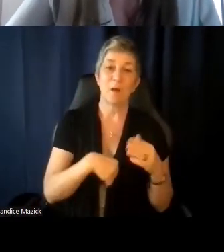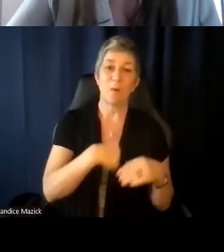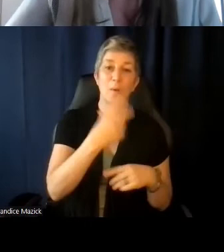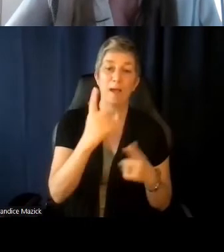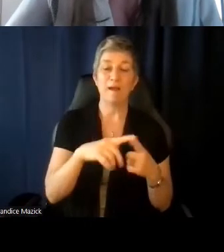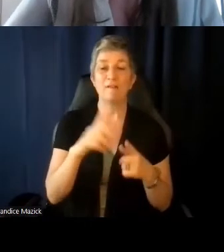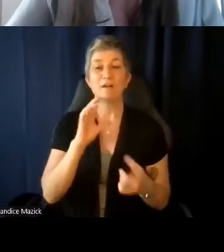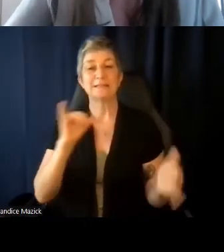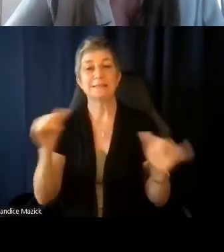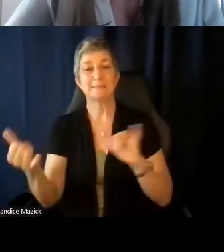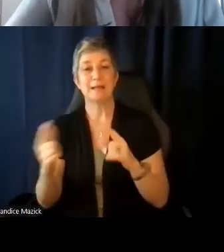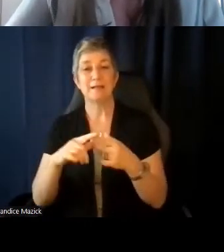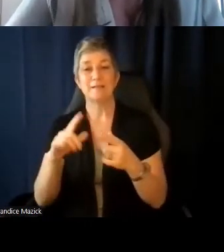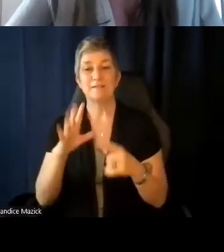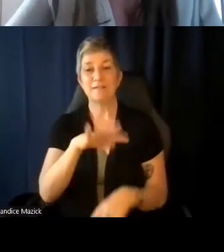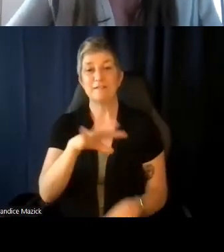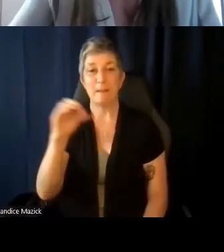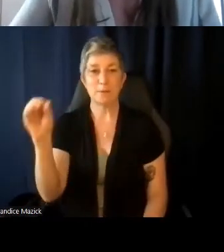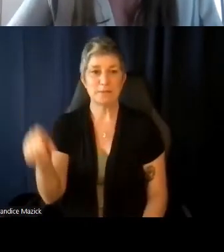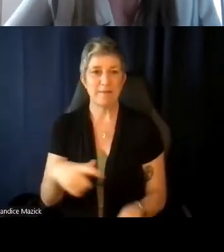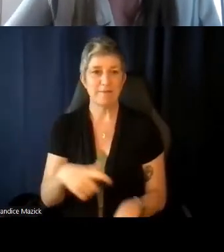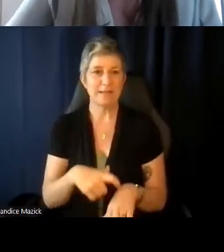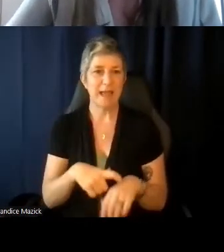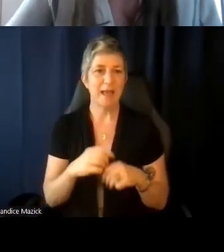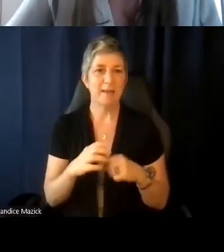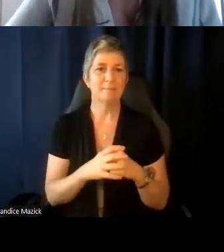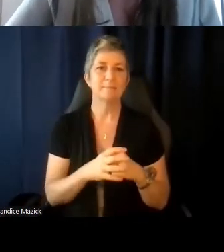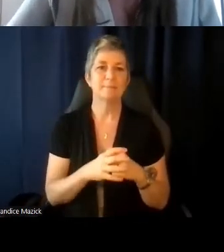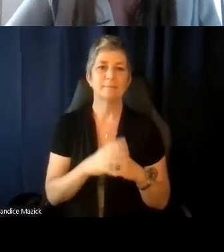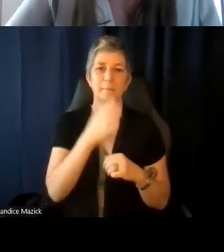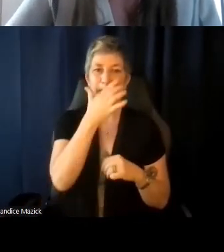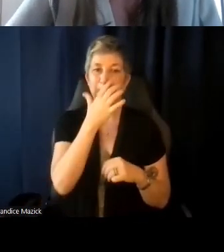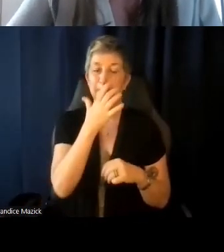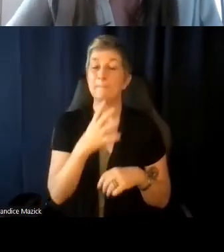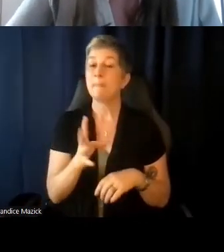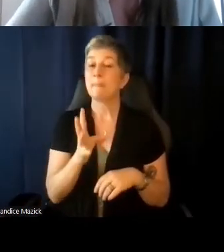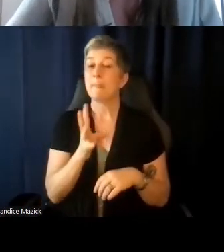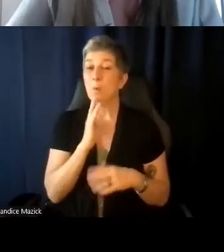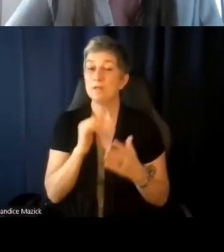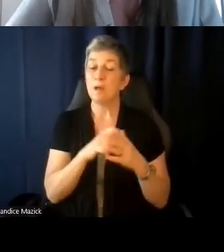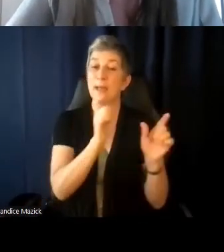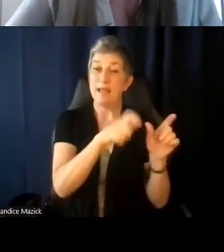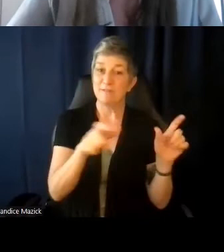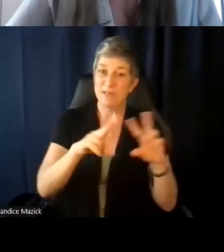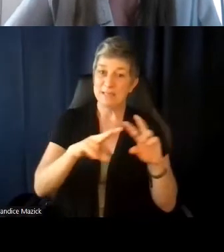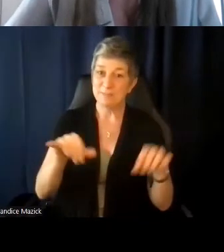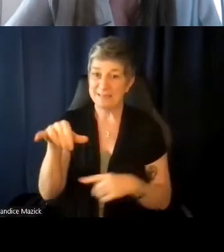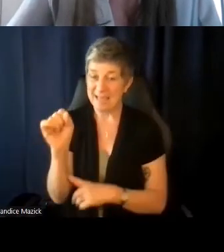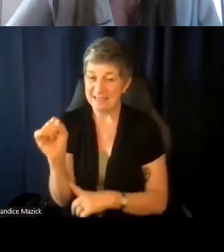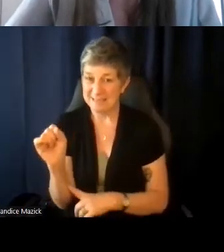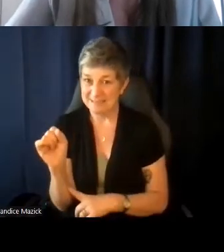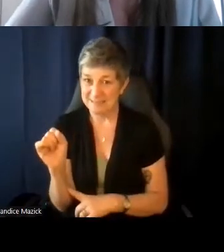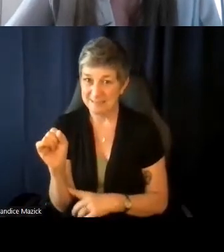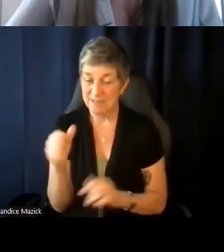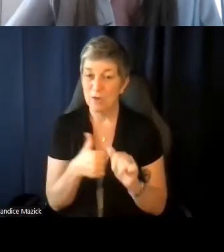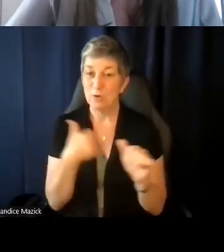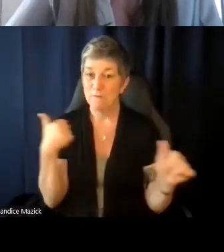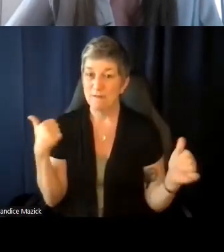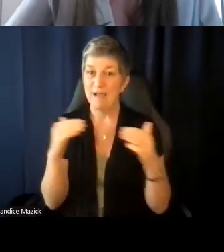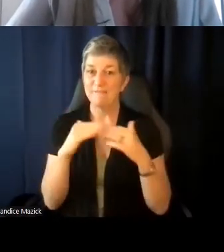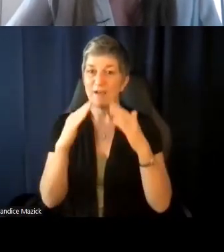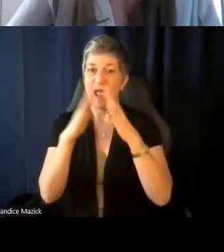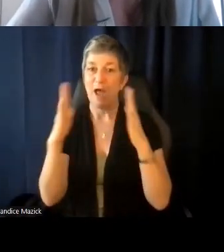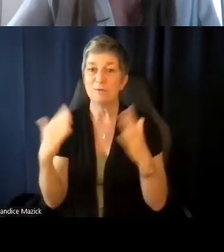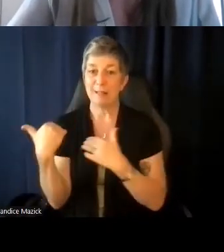applicants 55% of the time. So while we do talk about doing an individualized assessment to avoid fair housing